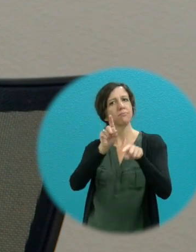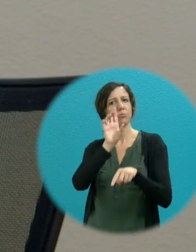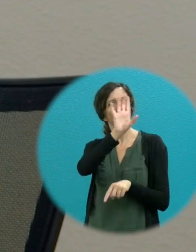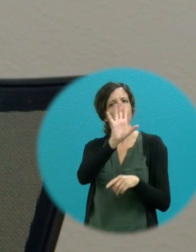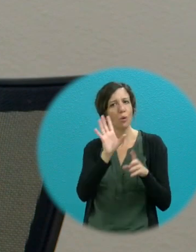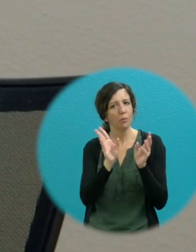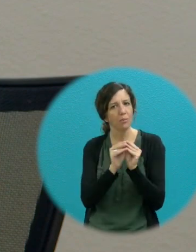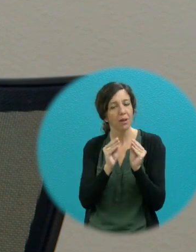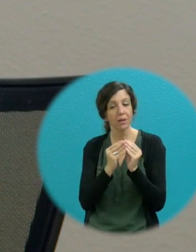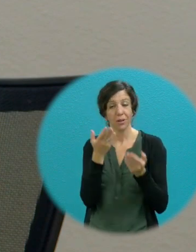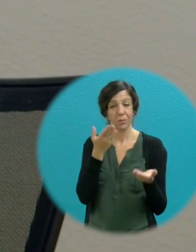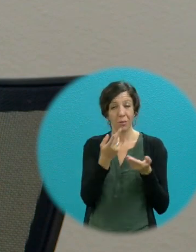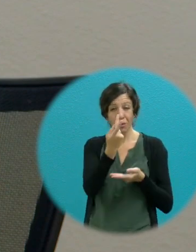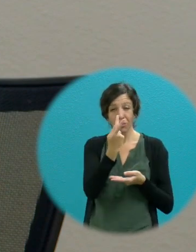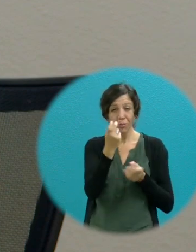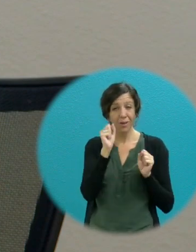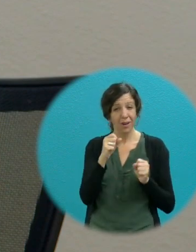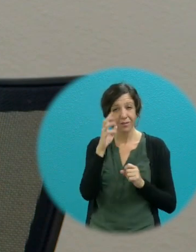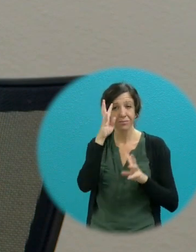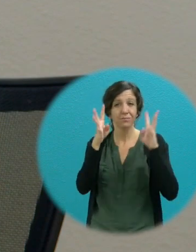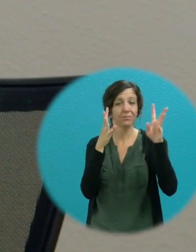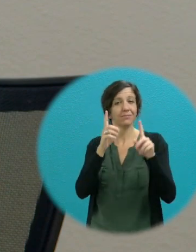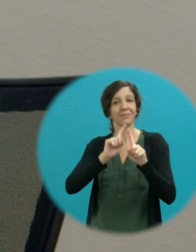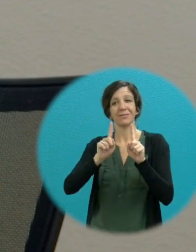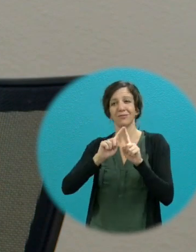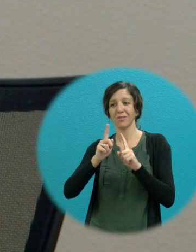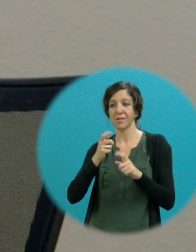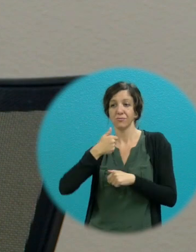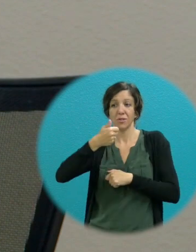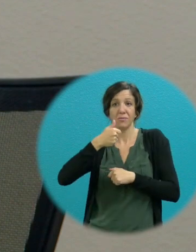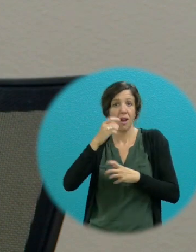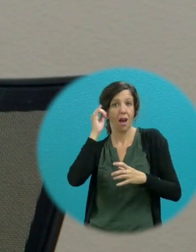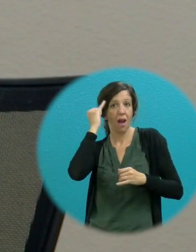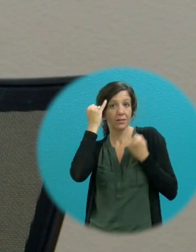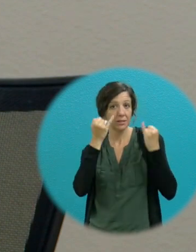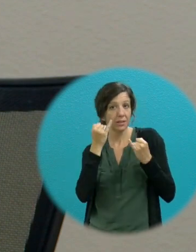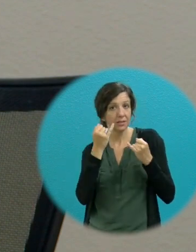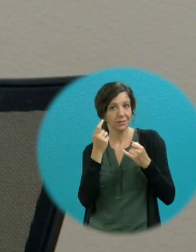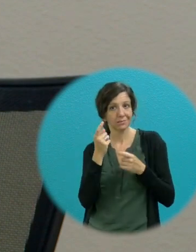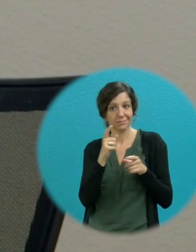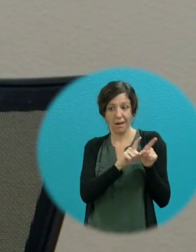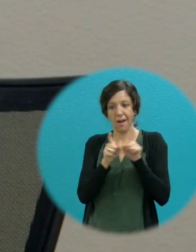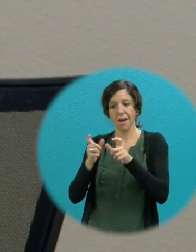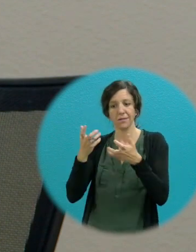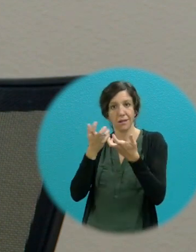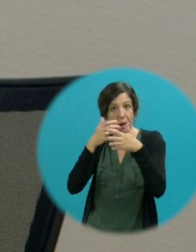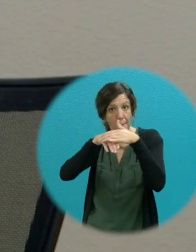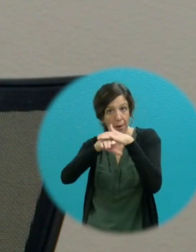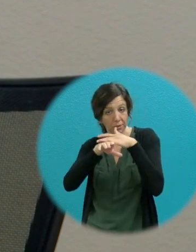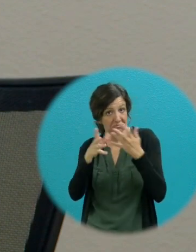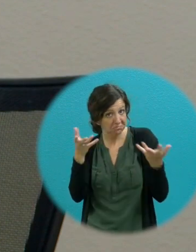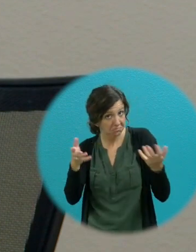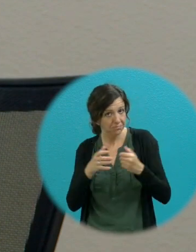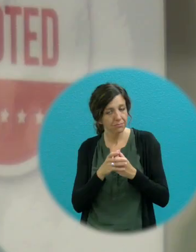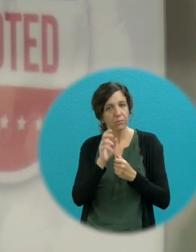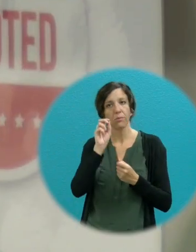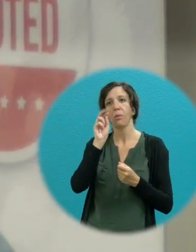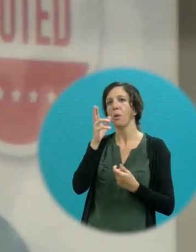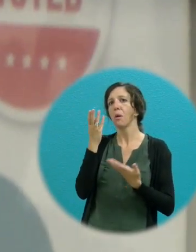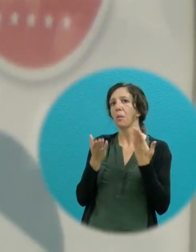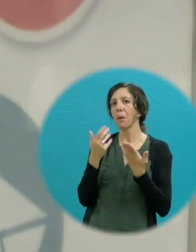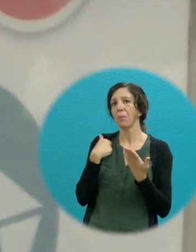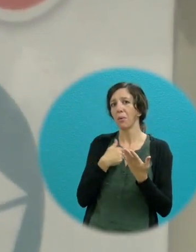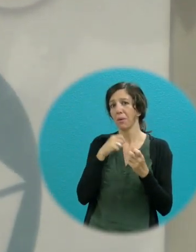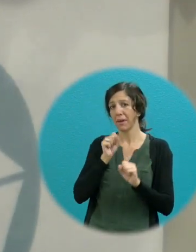Or do you have a way for us to attend, say, online with Skype or something like that?